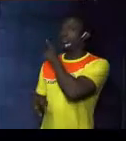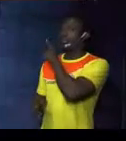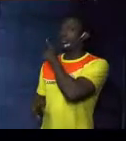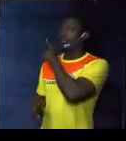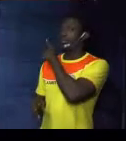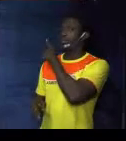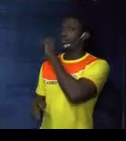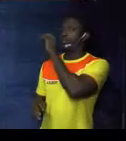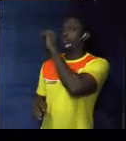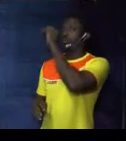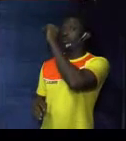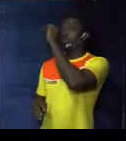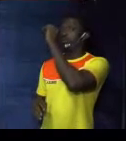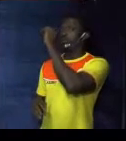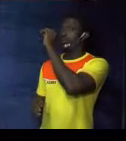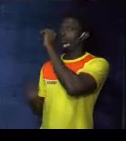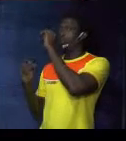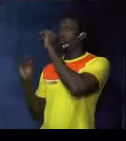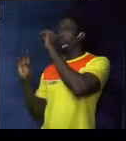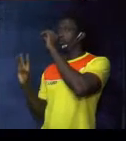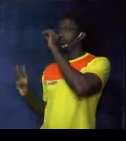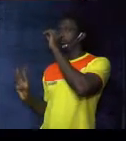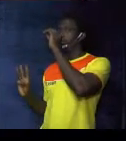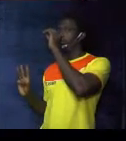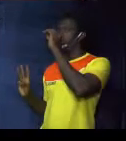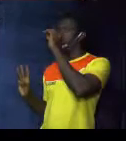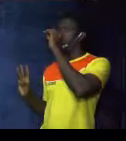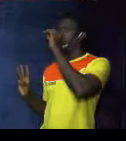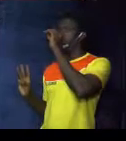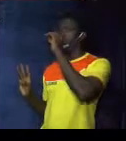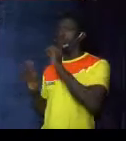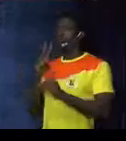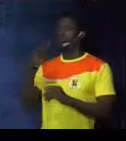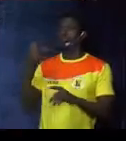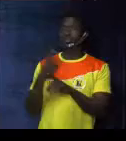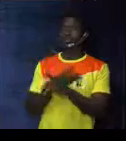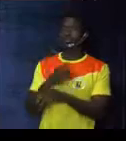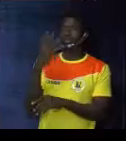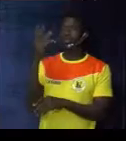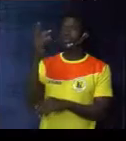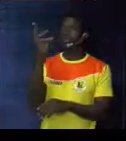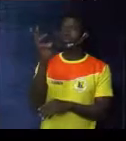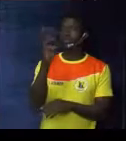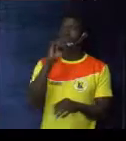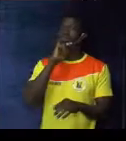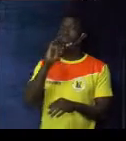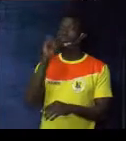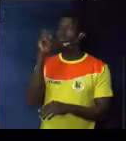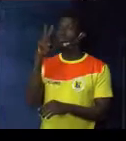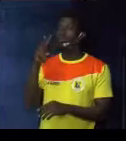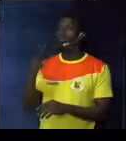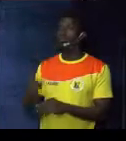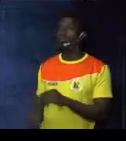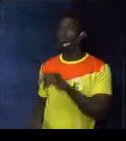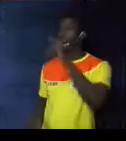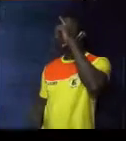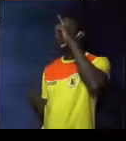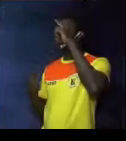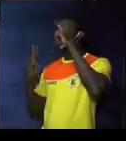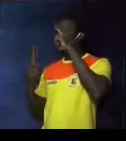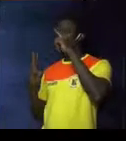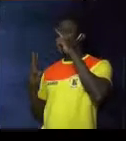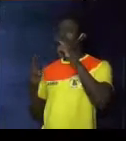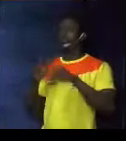6. Now here I will have the number on top is 2, the number to the side is 6. 2 times 6 is 12. Now let me pick